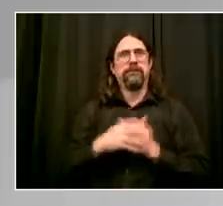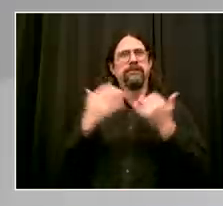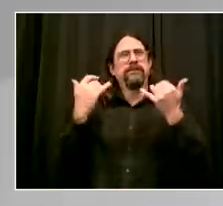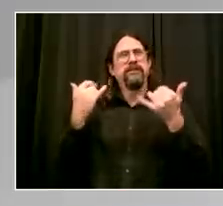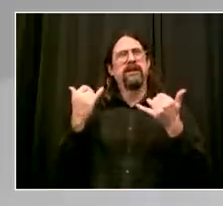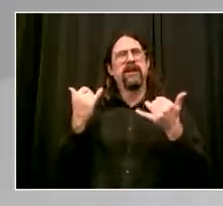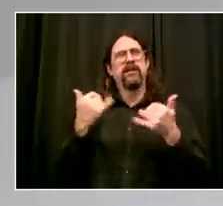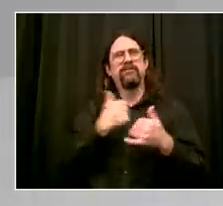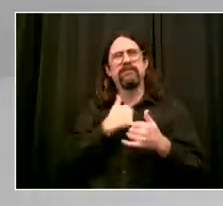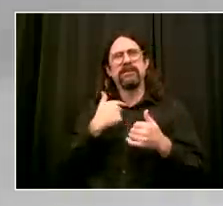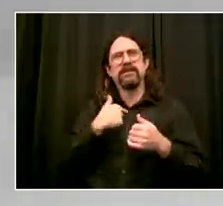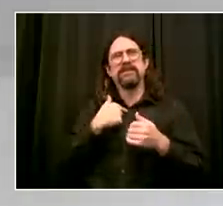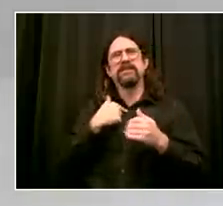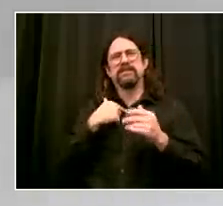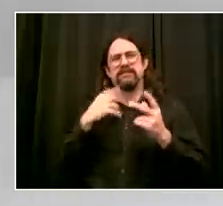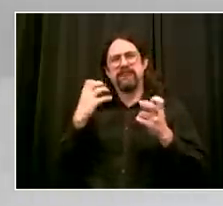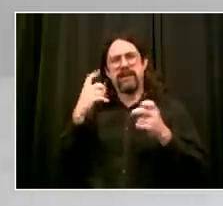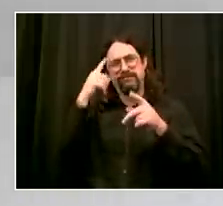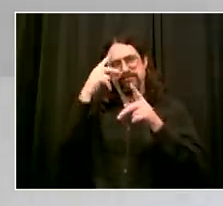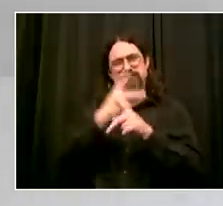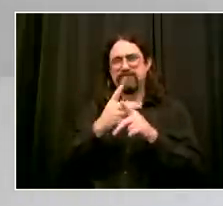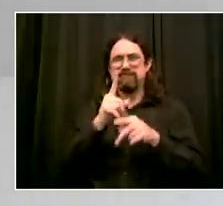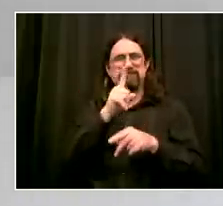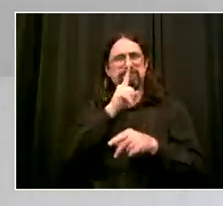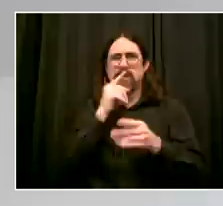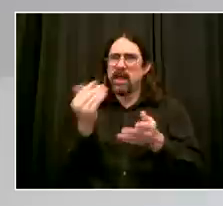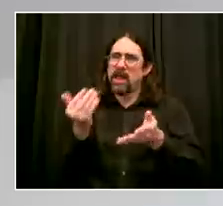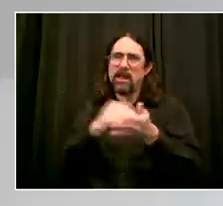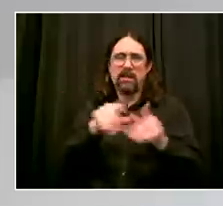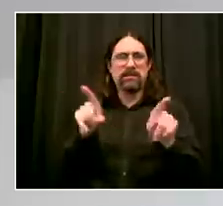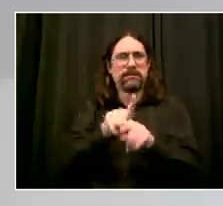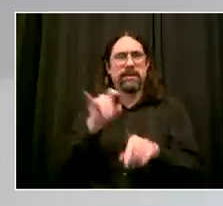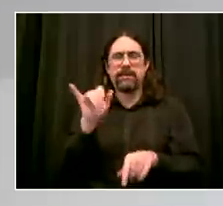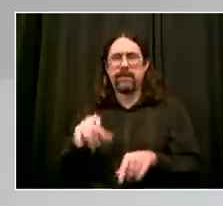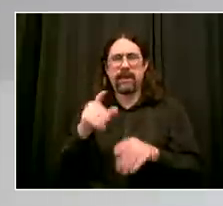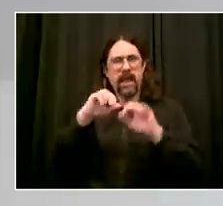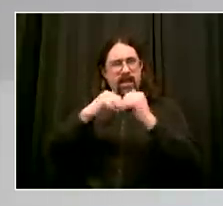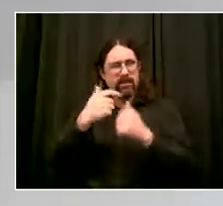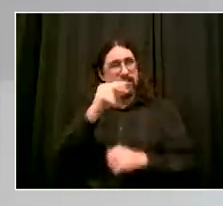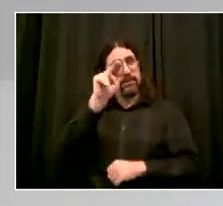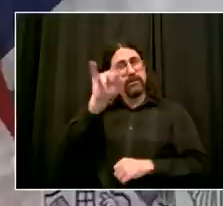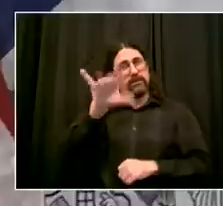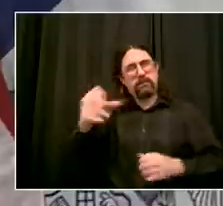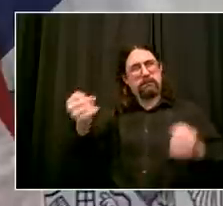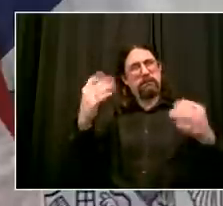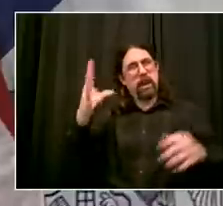stronger. Thank you. Thank you. Go ahead. The next is Sean from the Daily News.